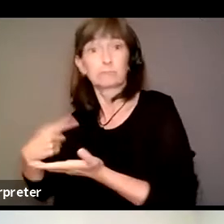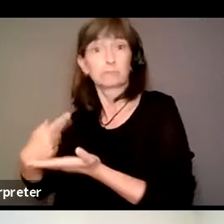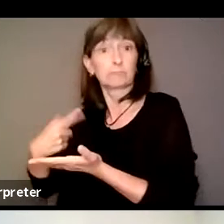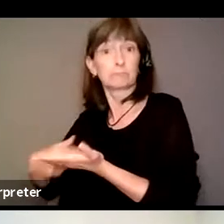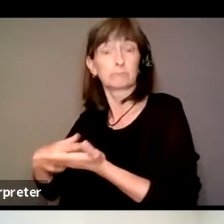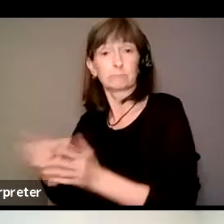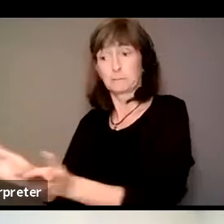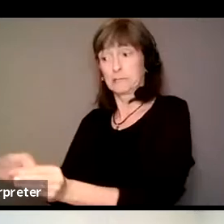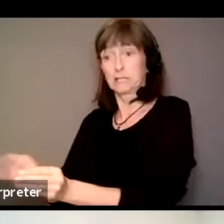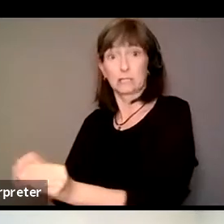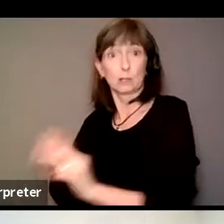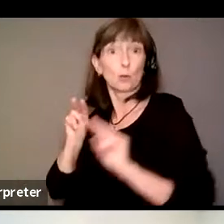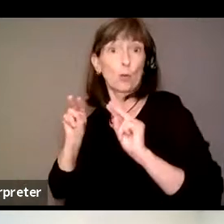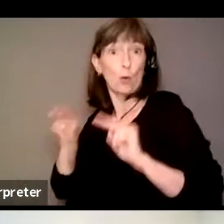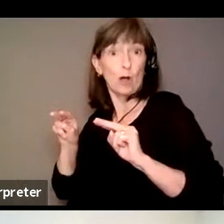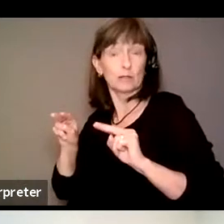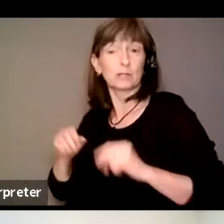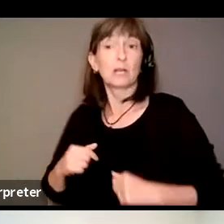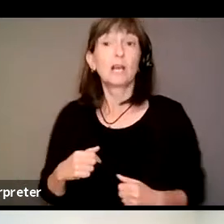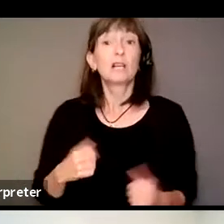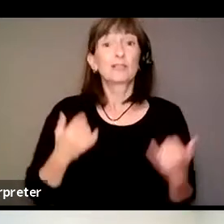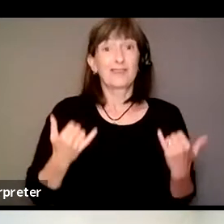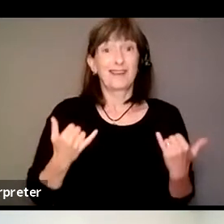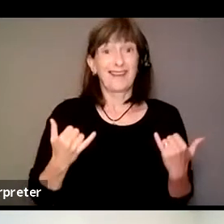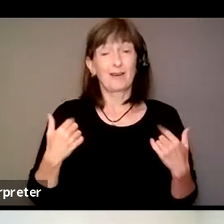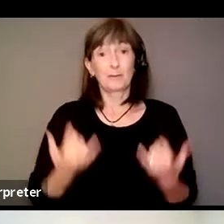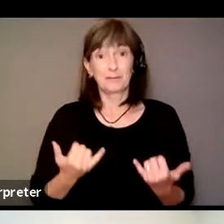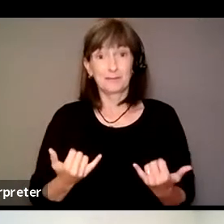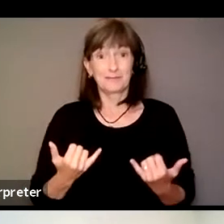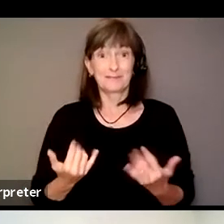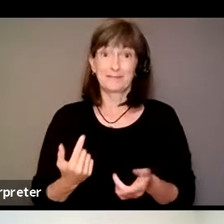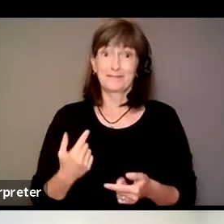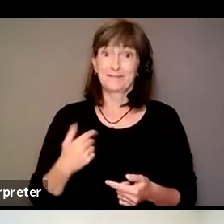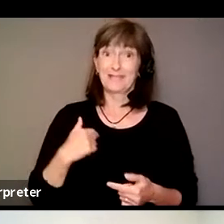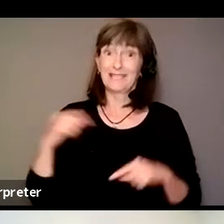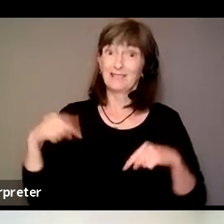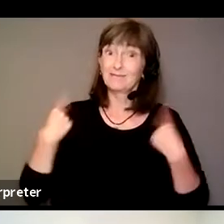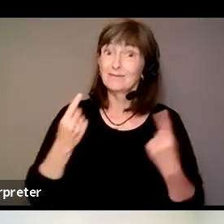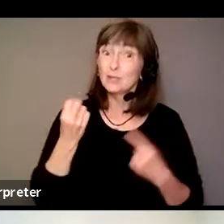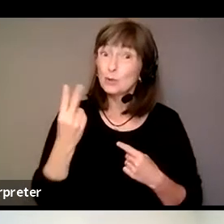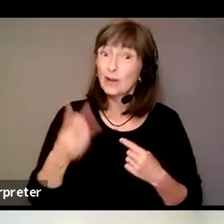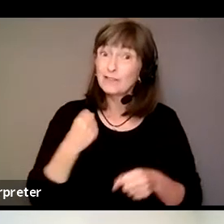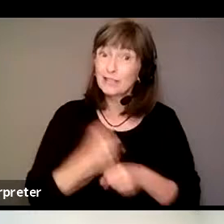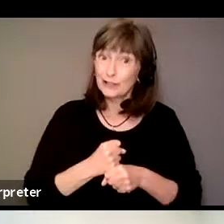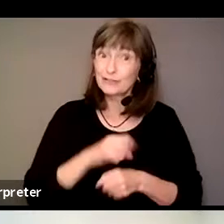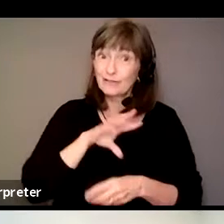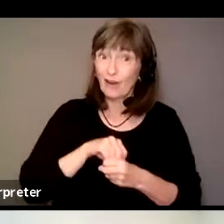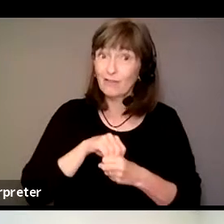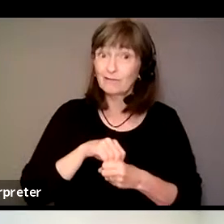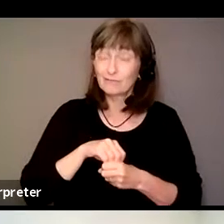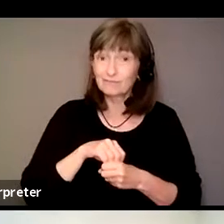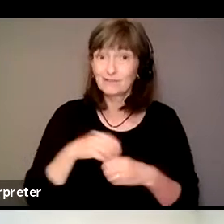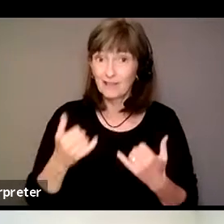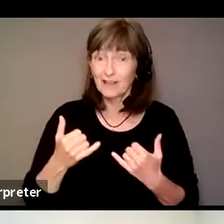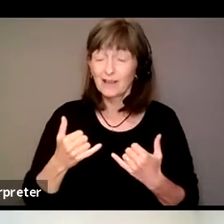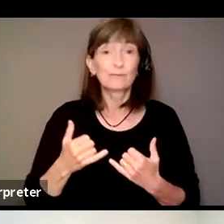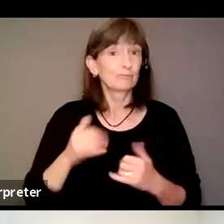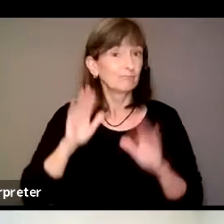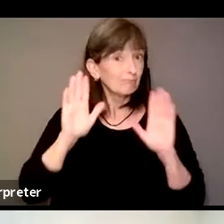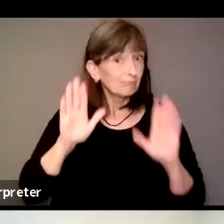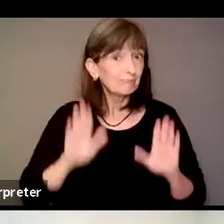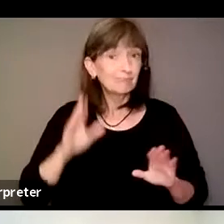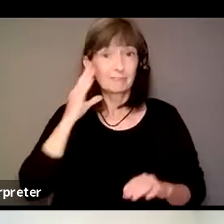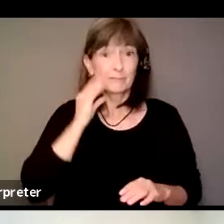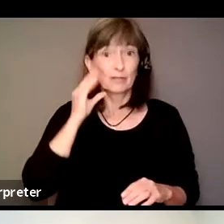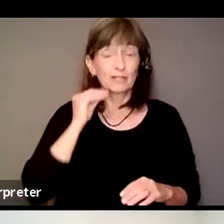two general elections. So this is 12 years for me now that I've been sitting around the council table. It's just been a wonderful experience.